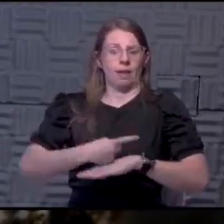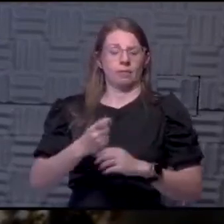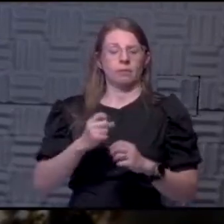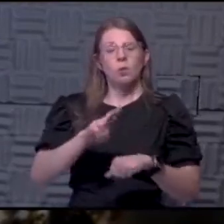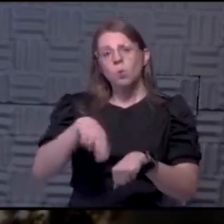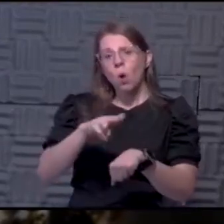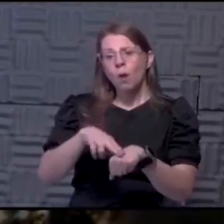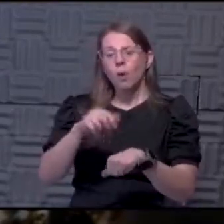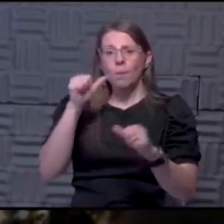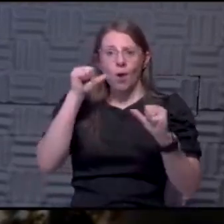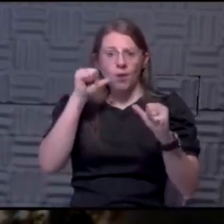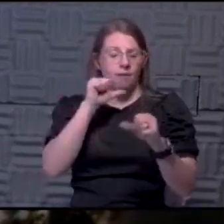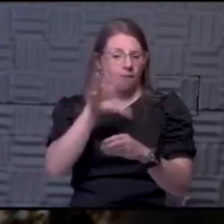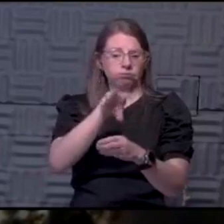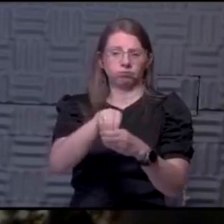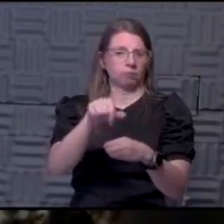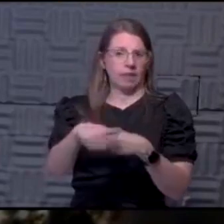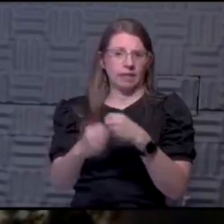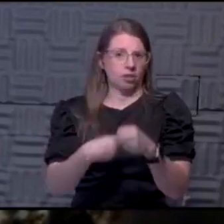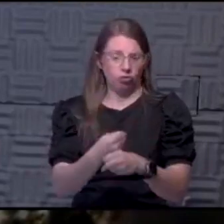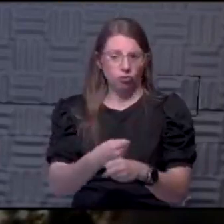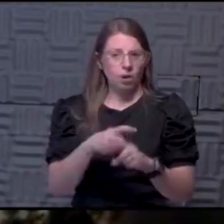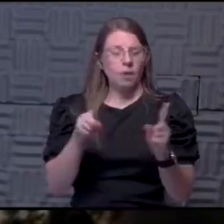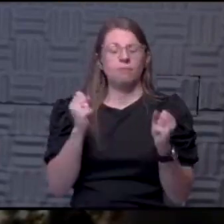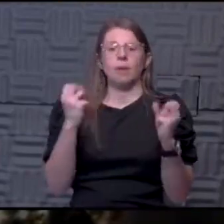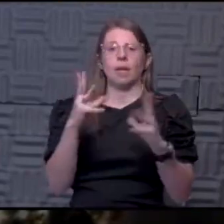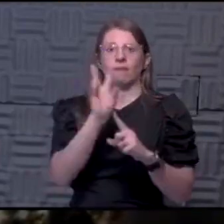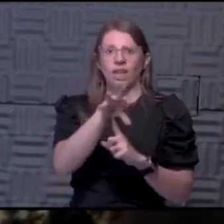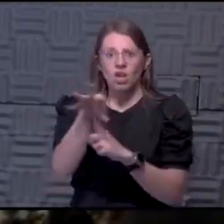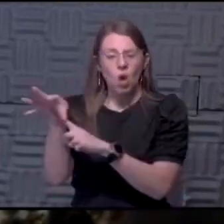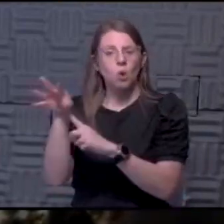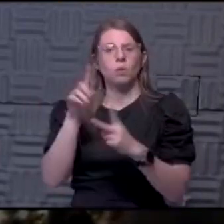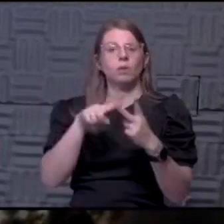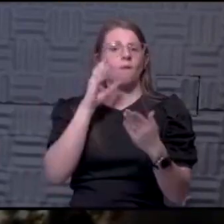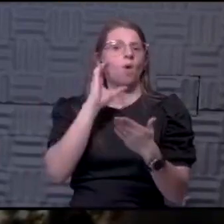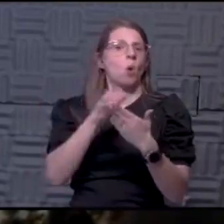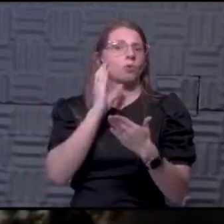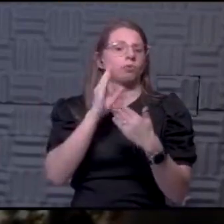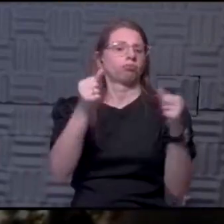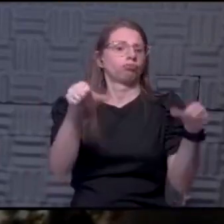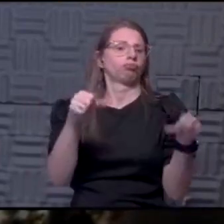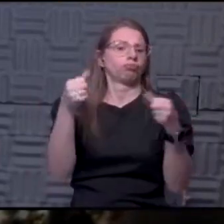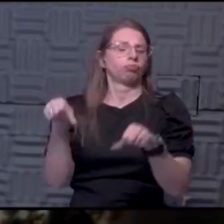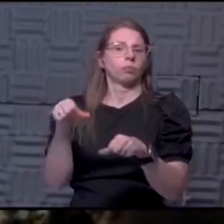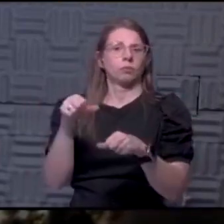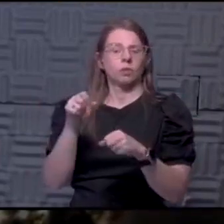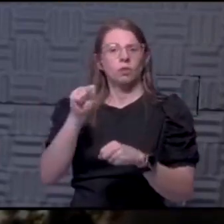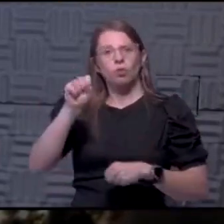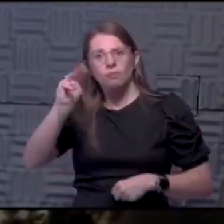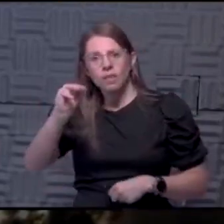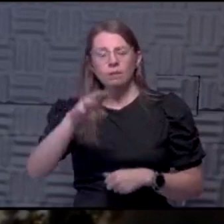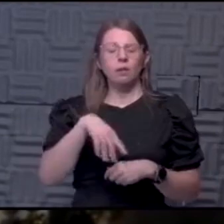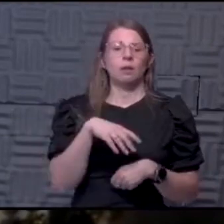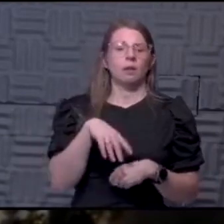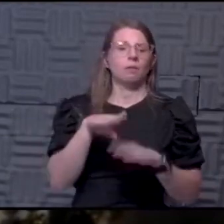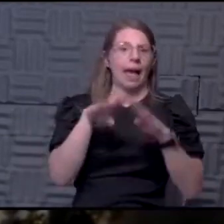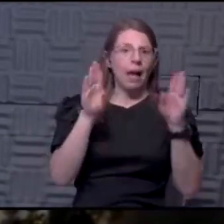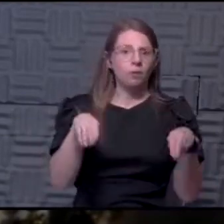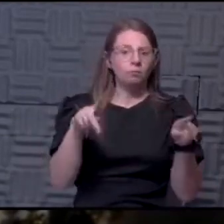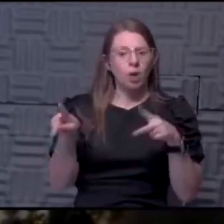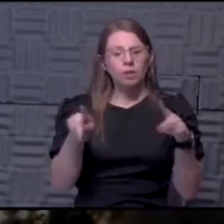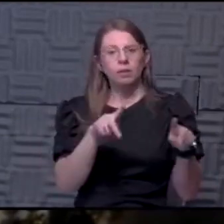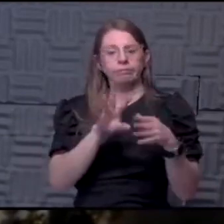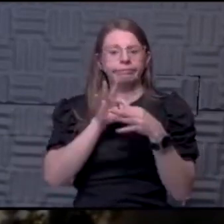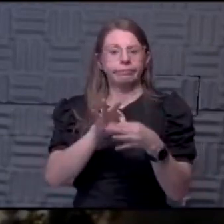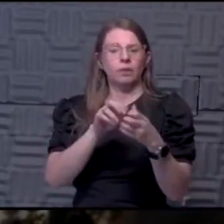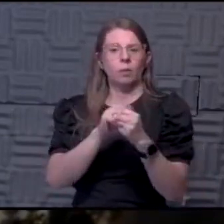normal bars are not participating this year, but there's a lot of videos and photos out there on social media of house parties associated with the event,